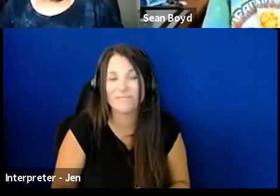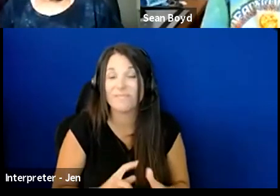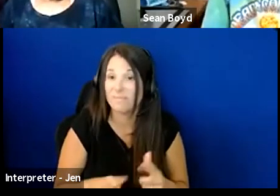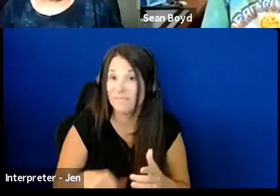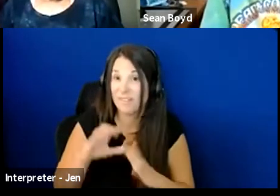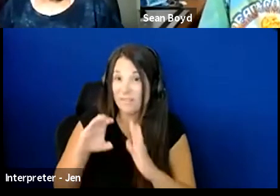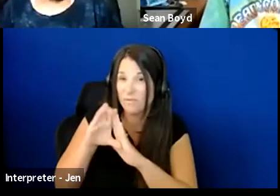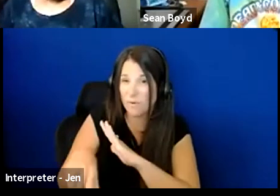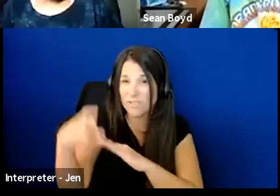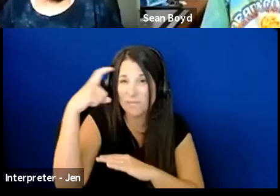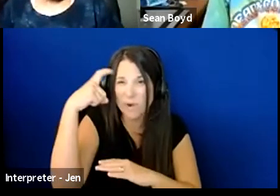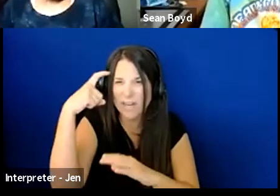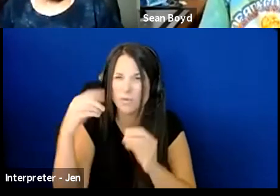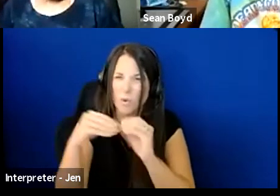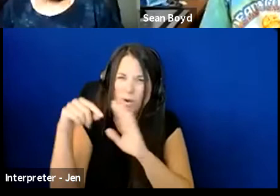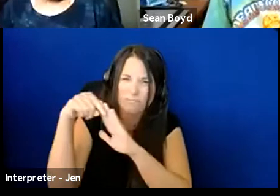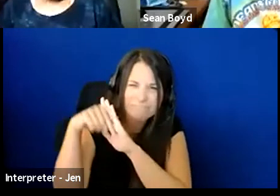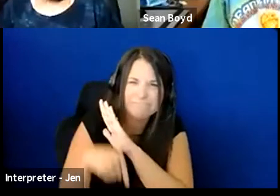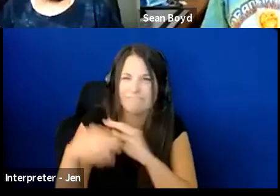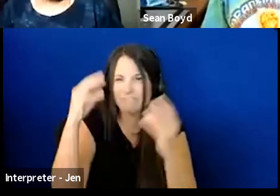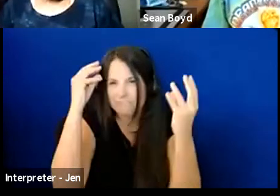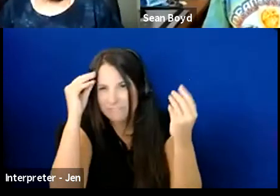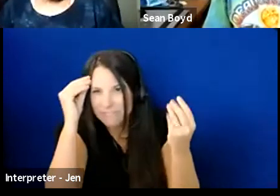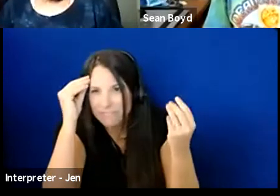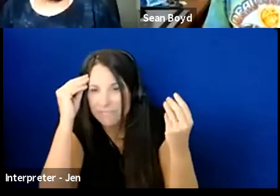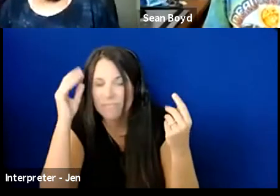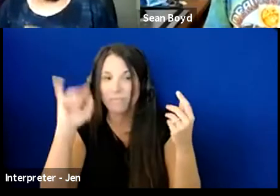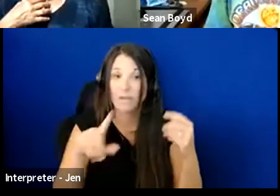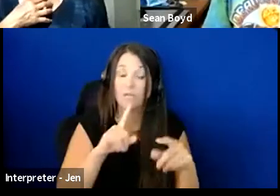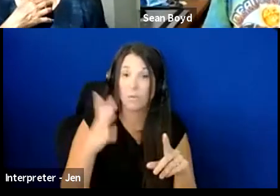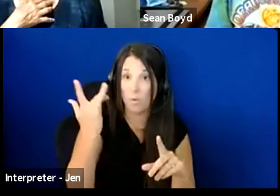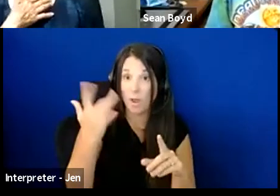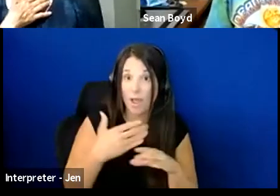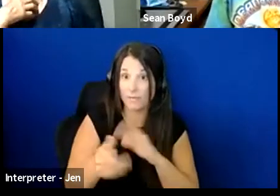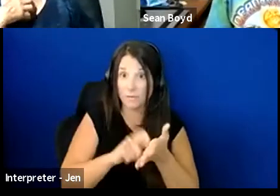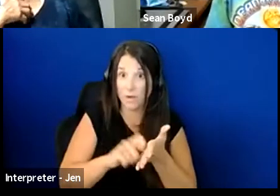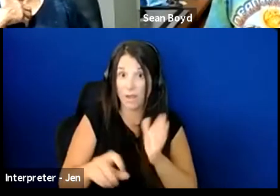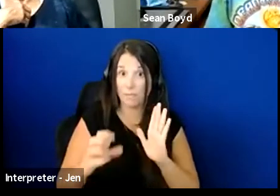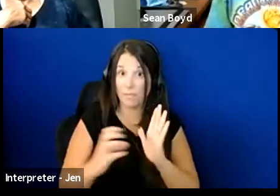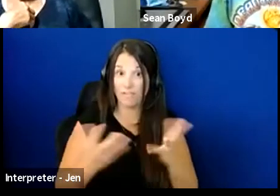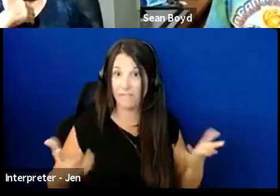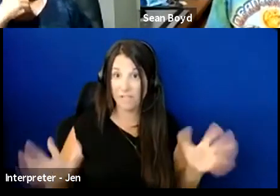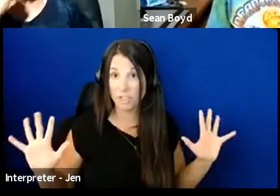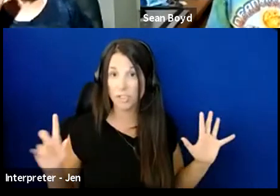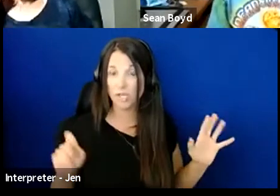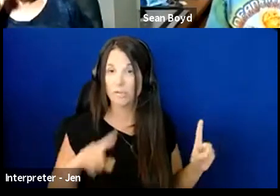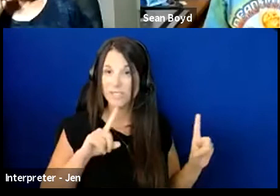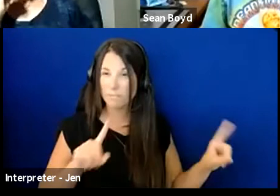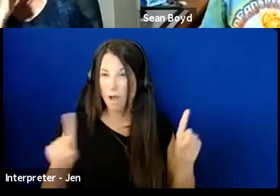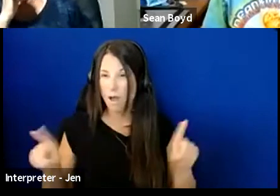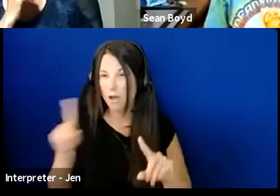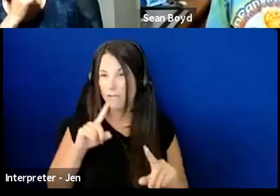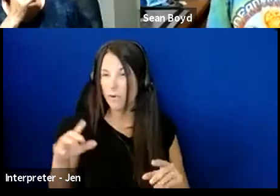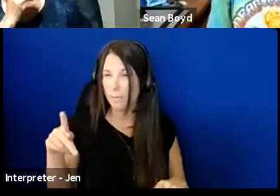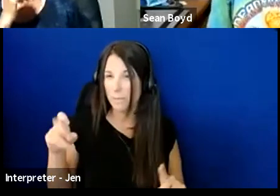thinking, because after they write their paragraph, they have to respond to a peer, and sometimes I'll say, commend